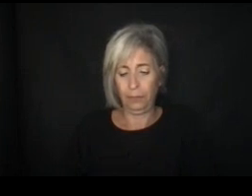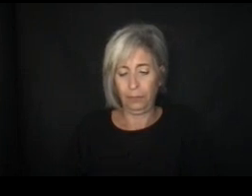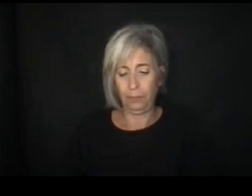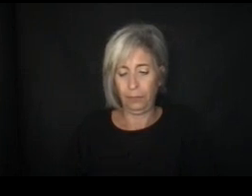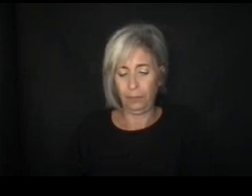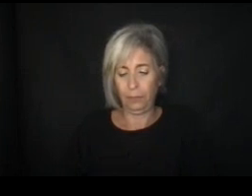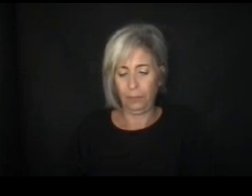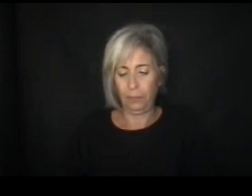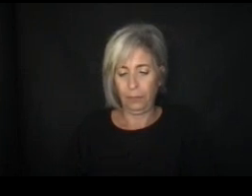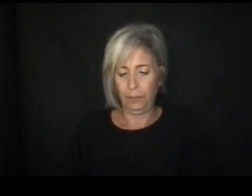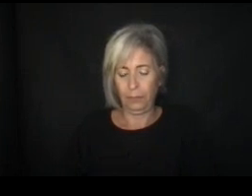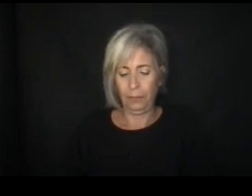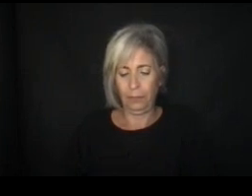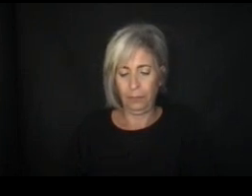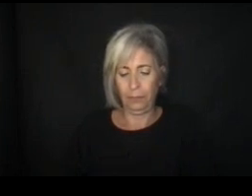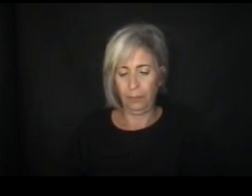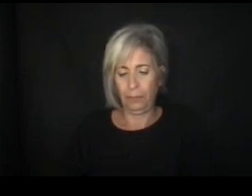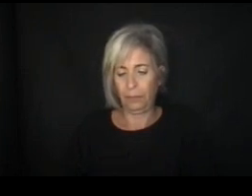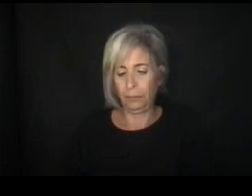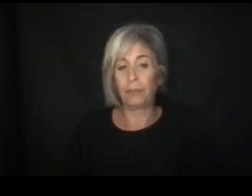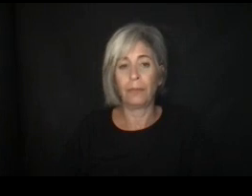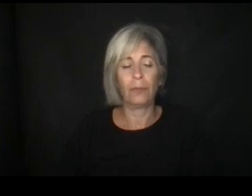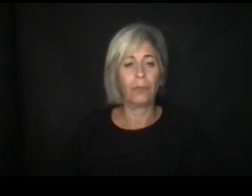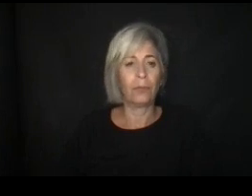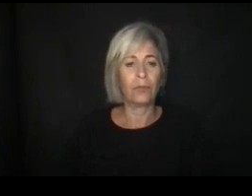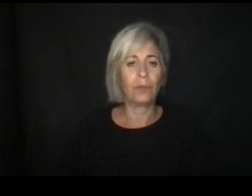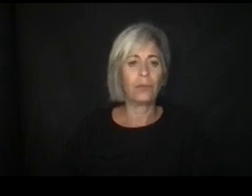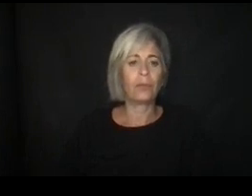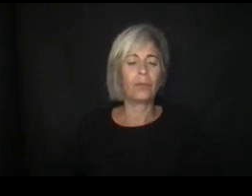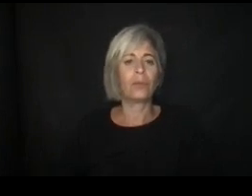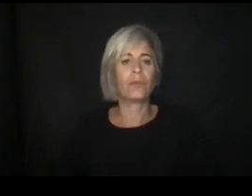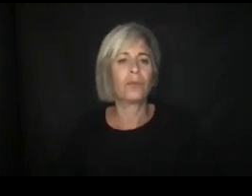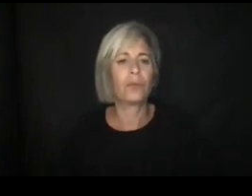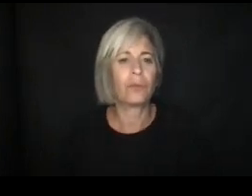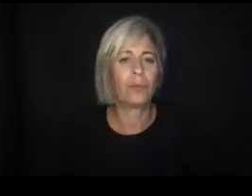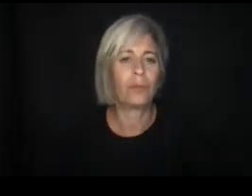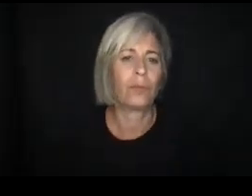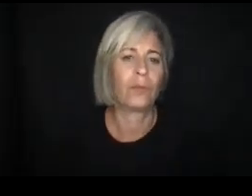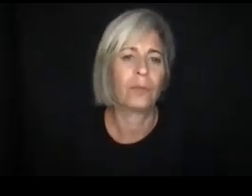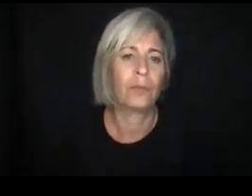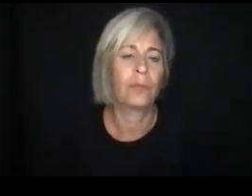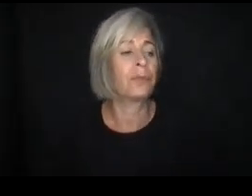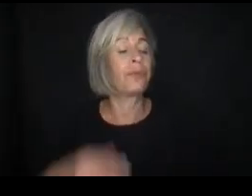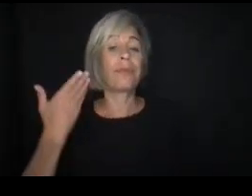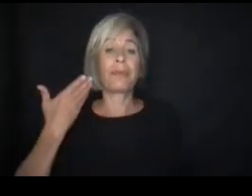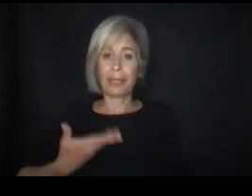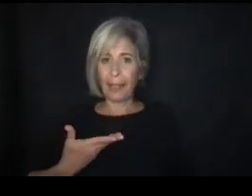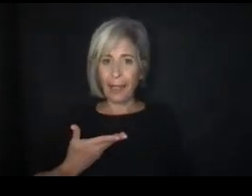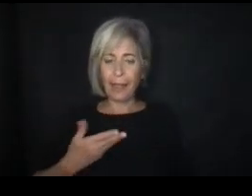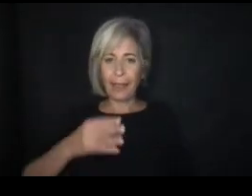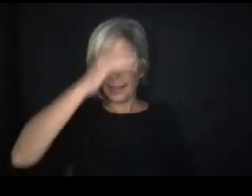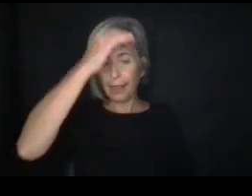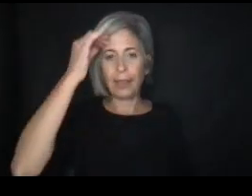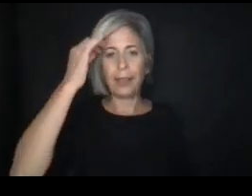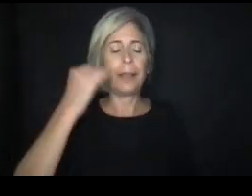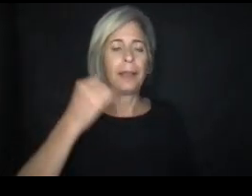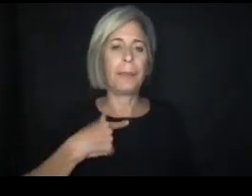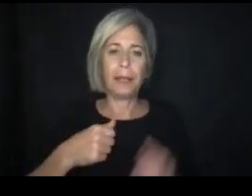Katura Joes of Boynton Beach Faith-Based Community Development Corporation. I am a housing